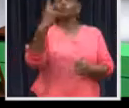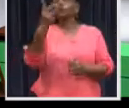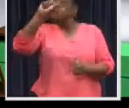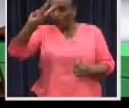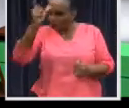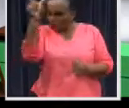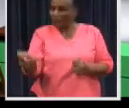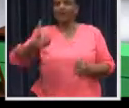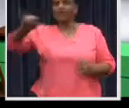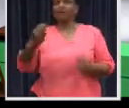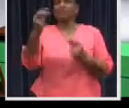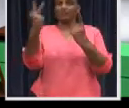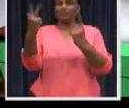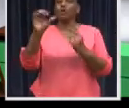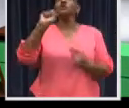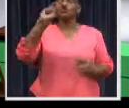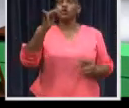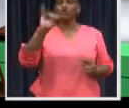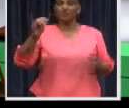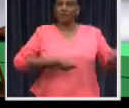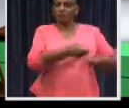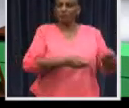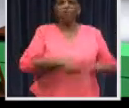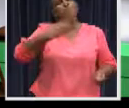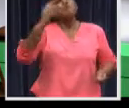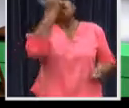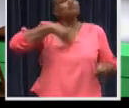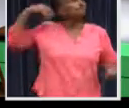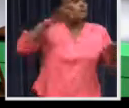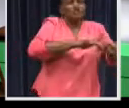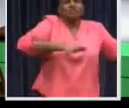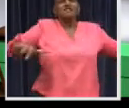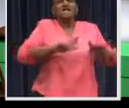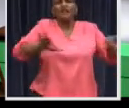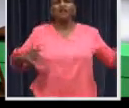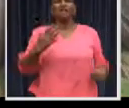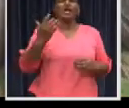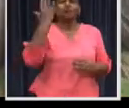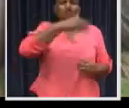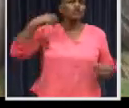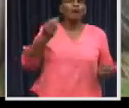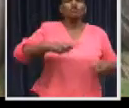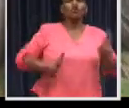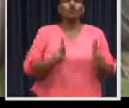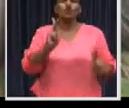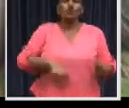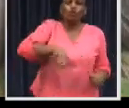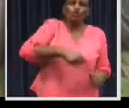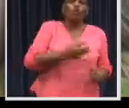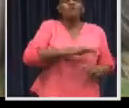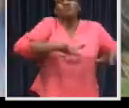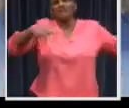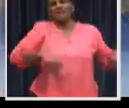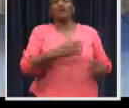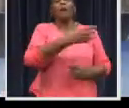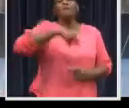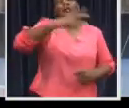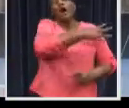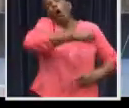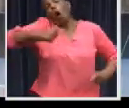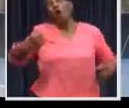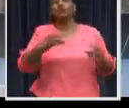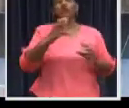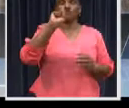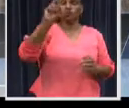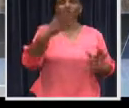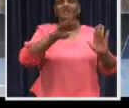Surifesta activities of the 10th of December until the second week of January. The Surifesta board has ensured that there is more of the